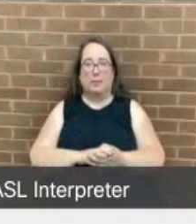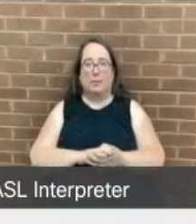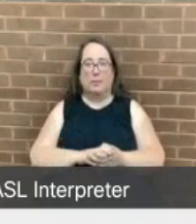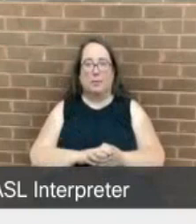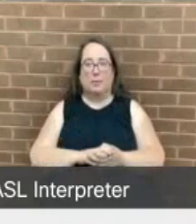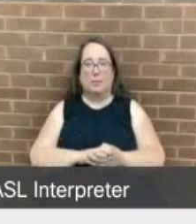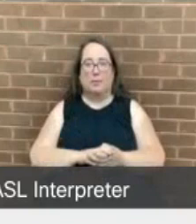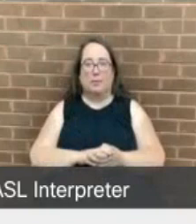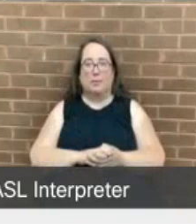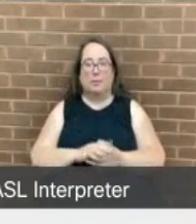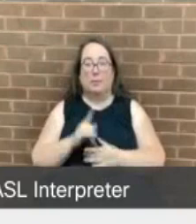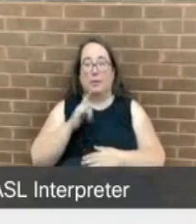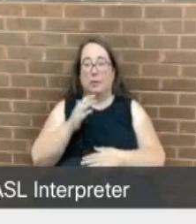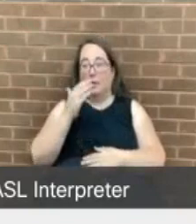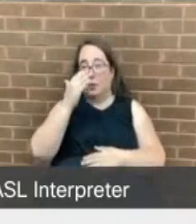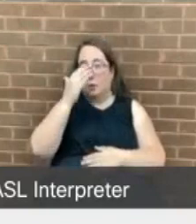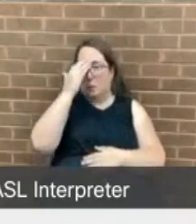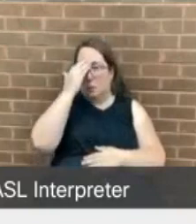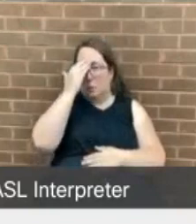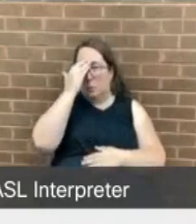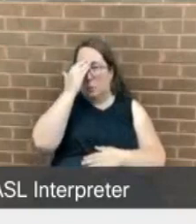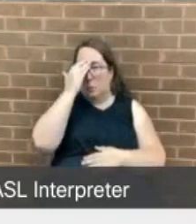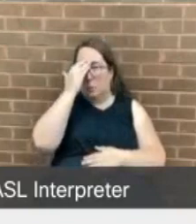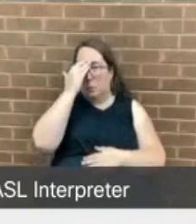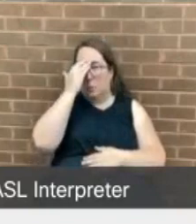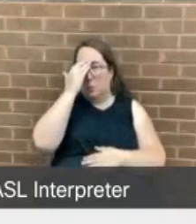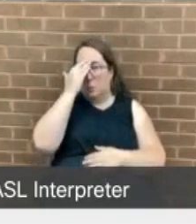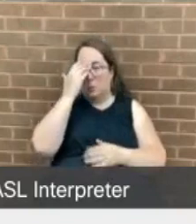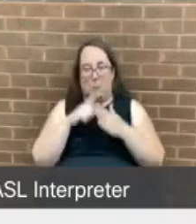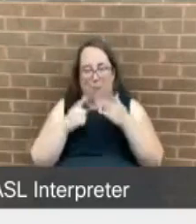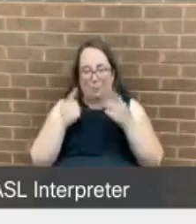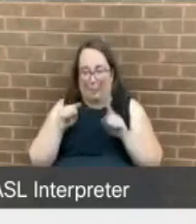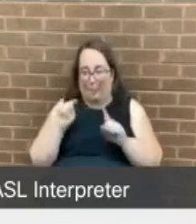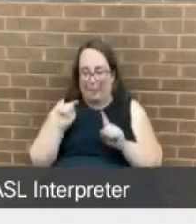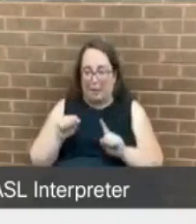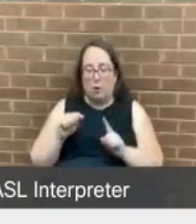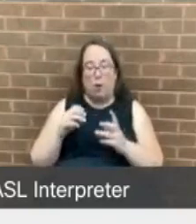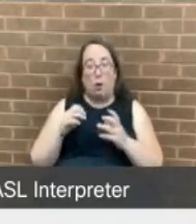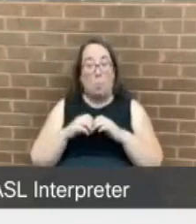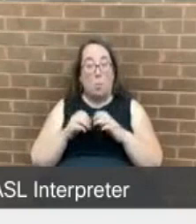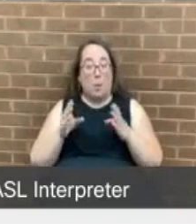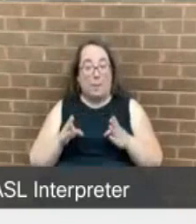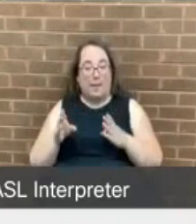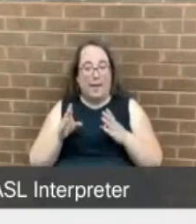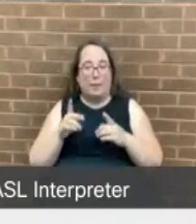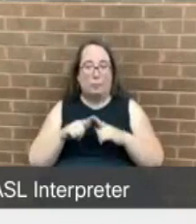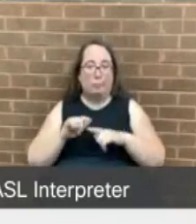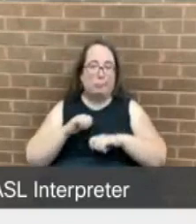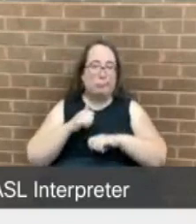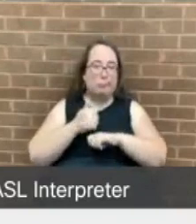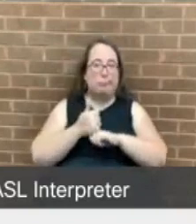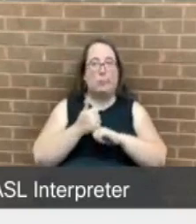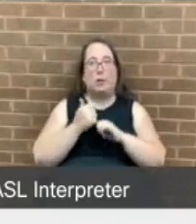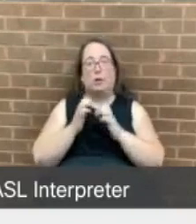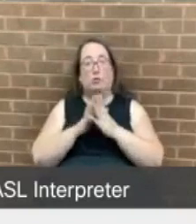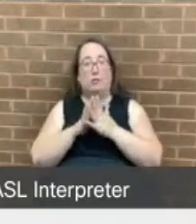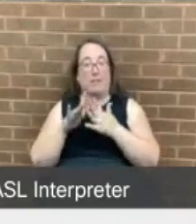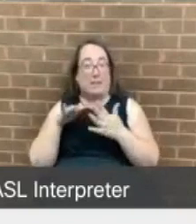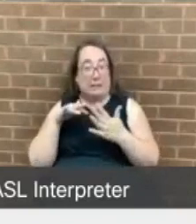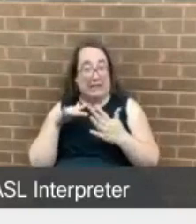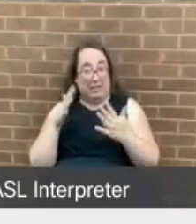Do you know what has been done there, and if there is any plan to do more, and whether or not a traffic study has been done recently in that